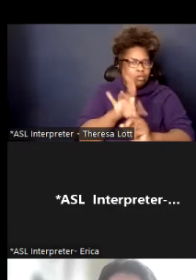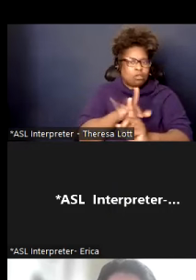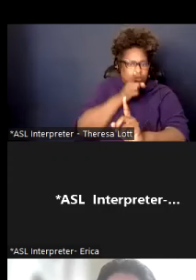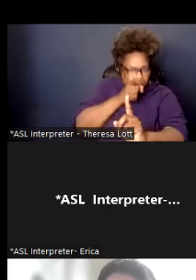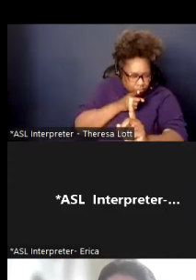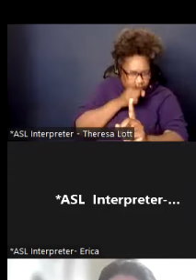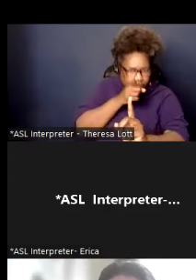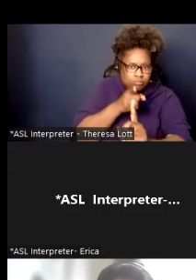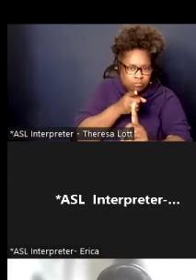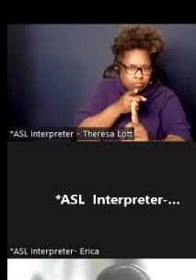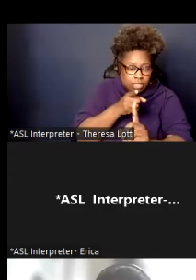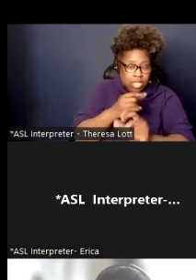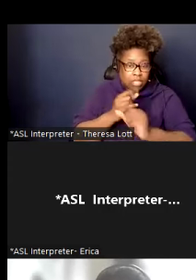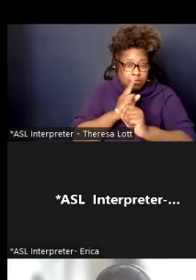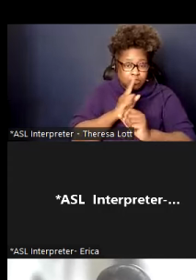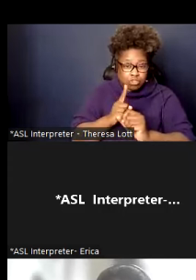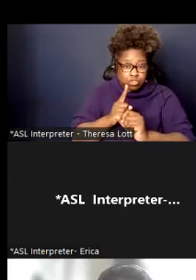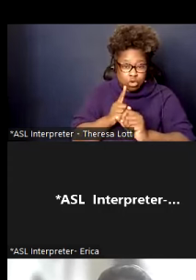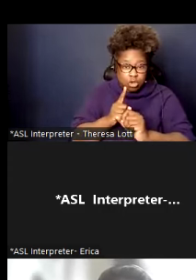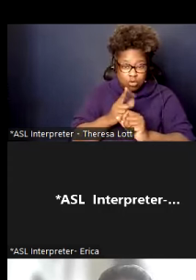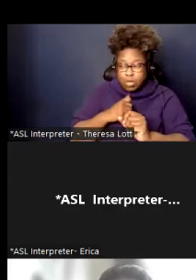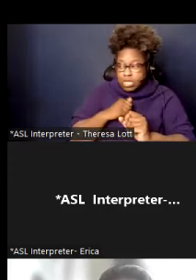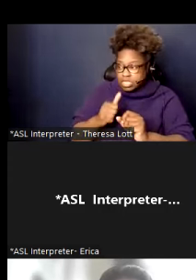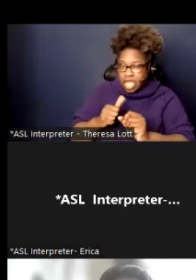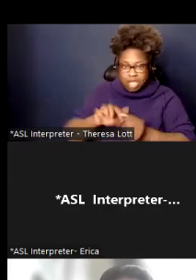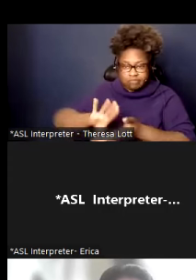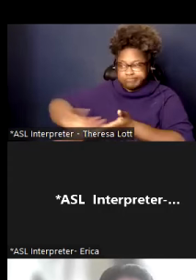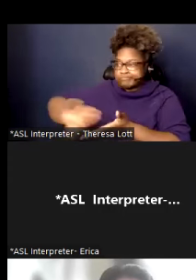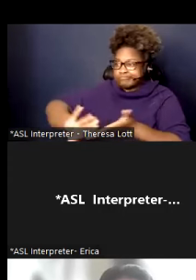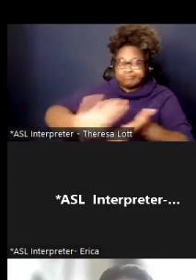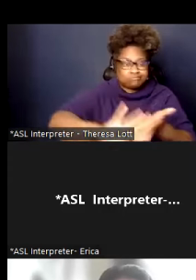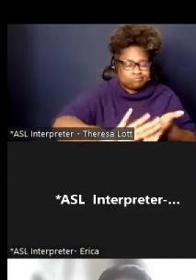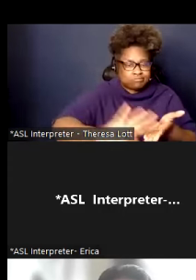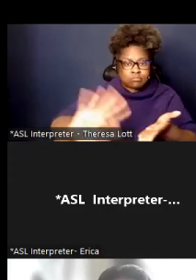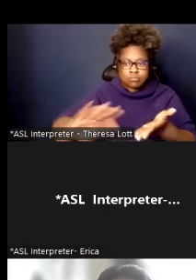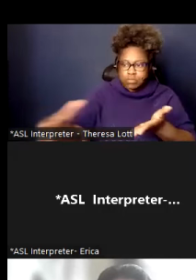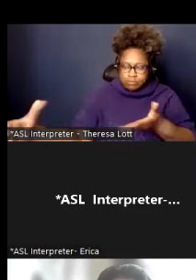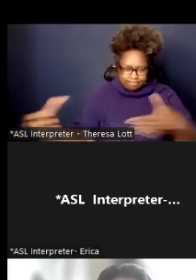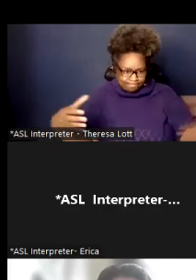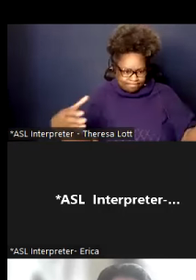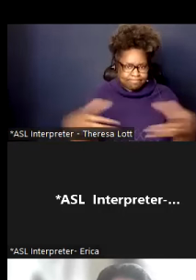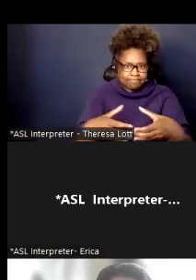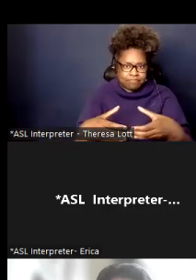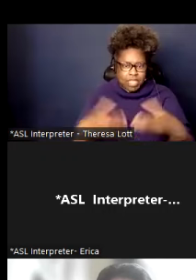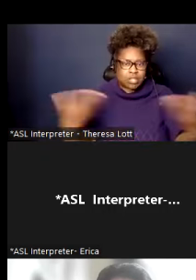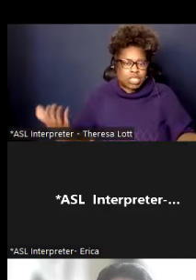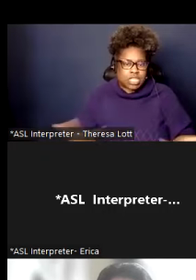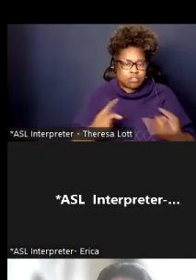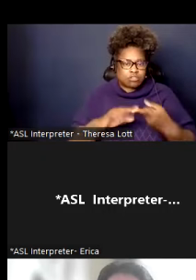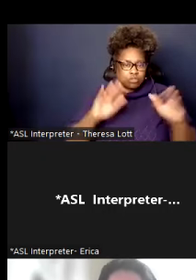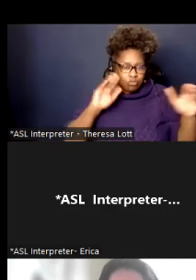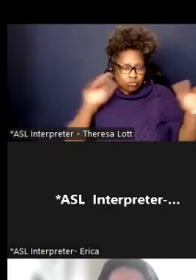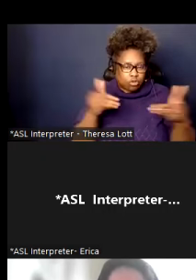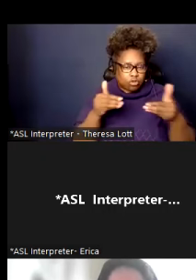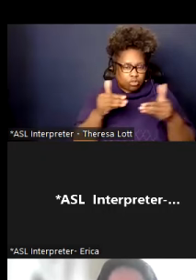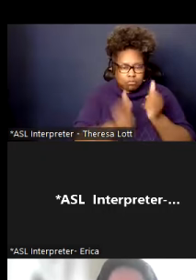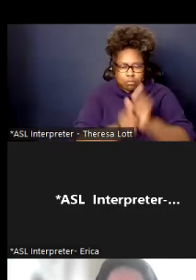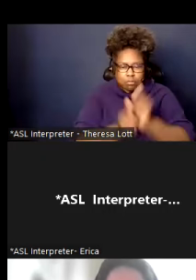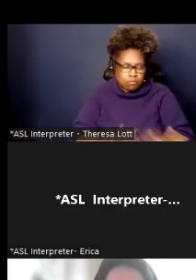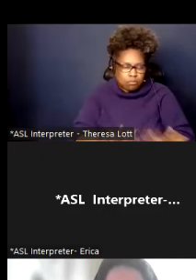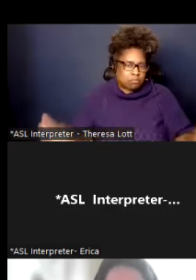ensure that we are not leaving anyone behind, and that we are here to address our highest needs first. We want to